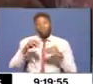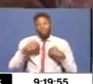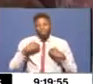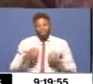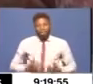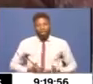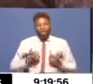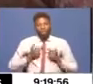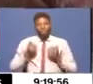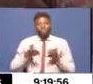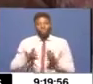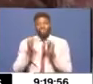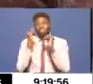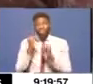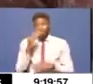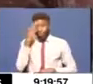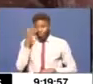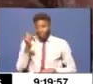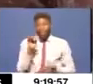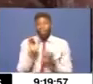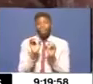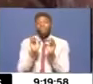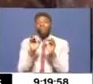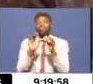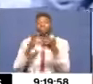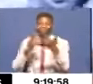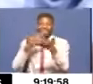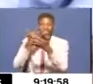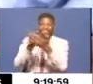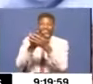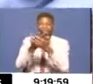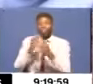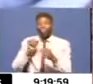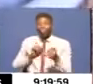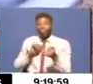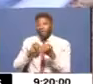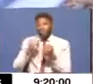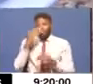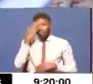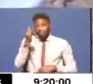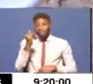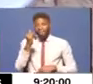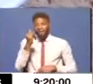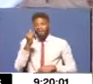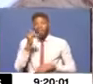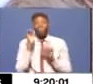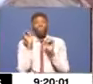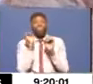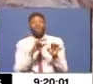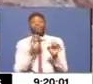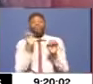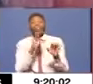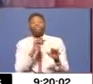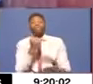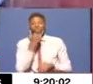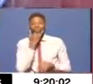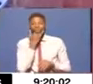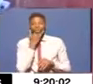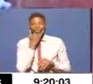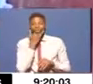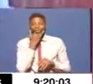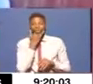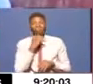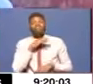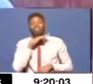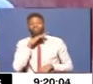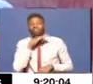was arrested by county officials and charged with illegal dumping, and he was unable to raise the 250,000 Kenyan shillings